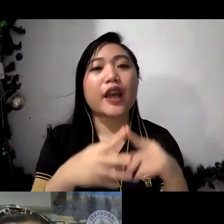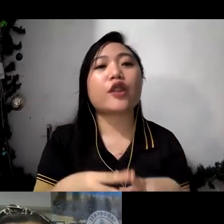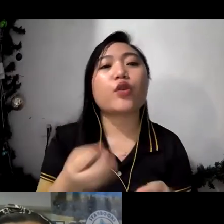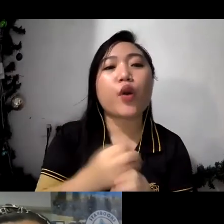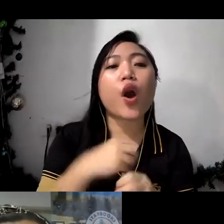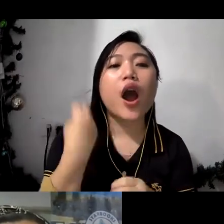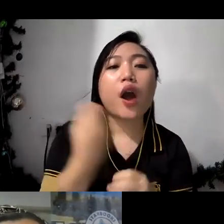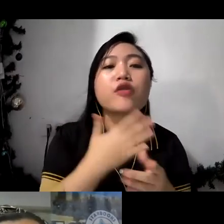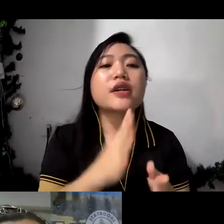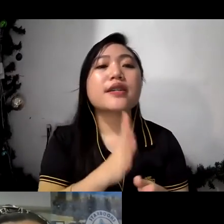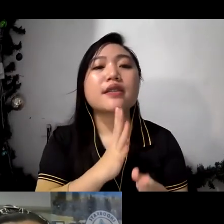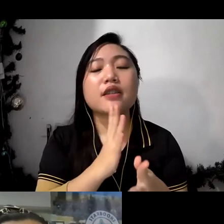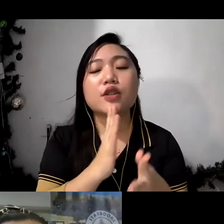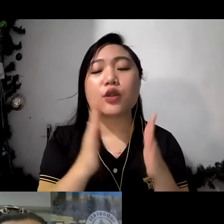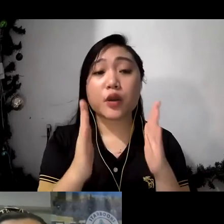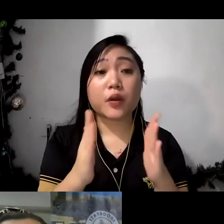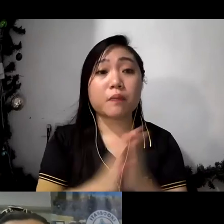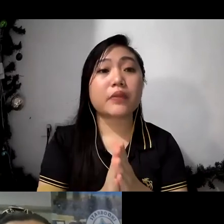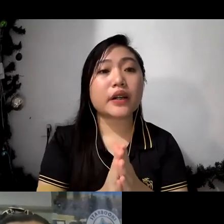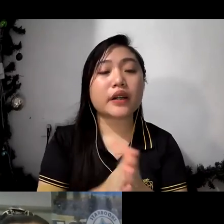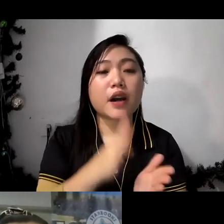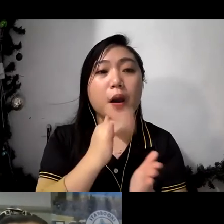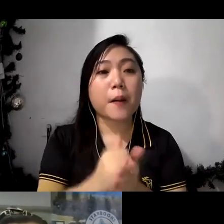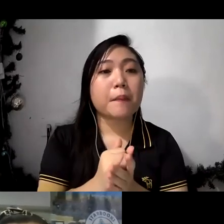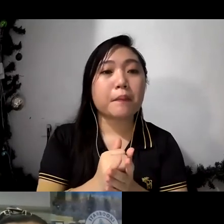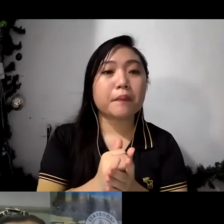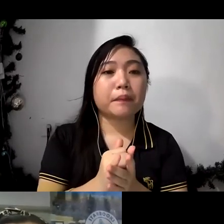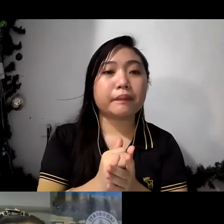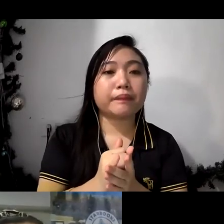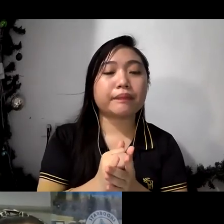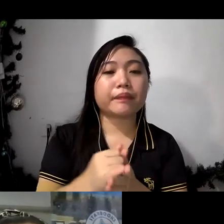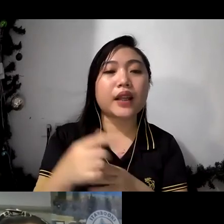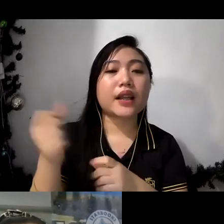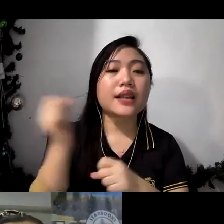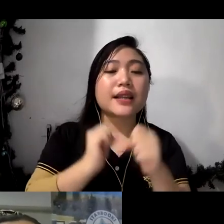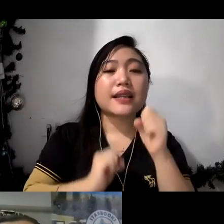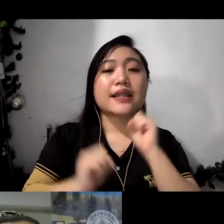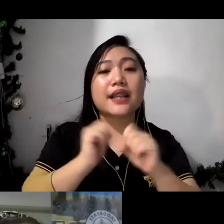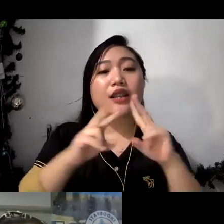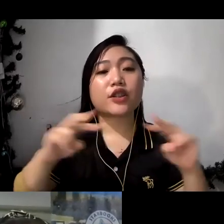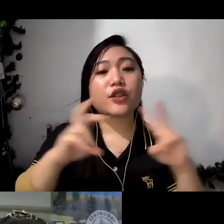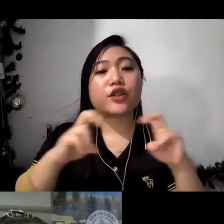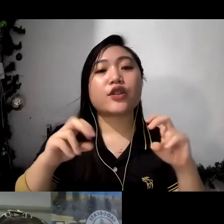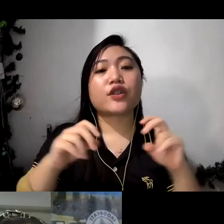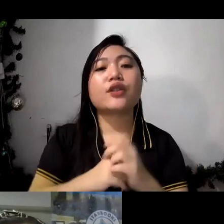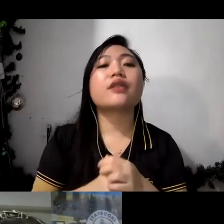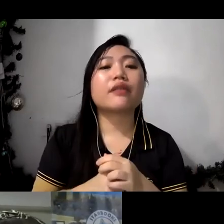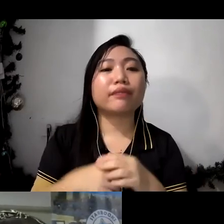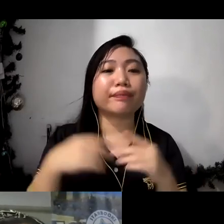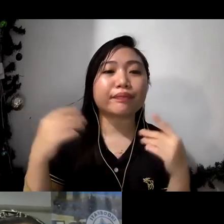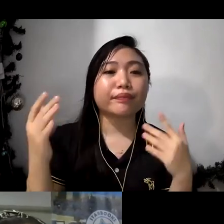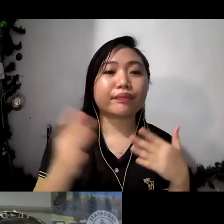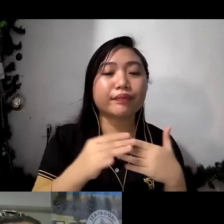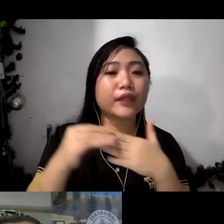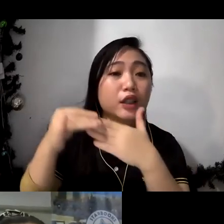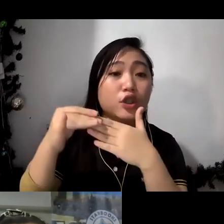resource speaker to be awarded by our supervising science research specialist, Ma'am Linderlip M. Maglaki.